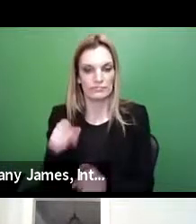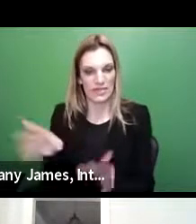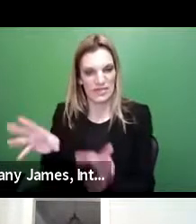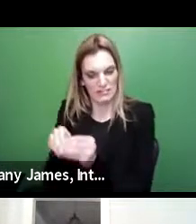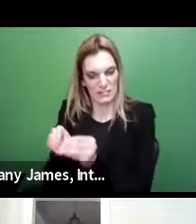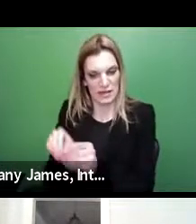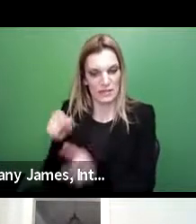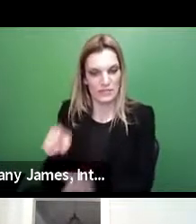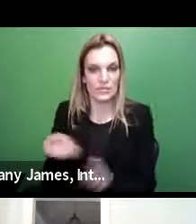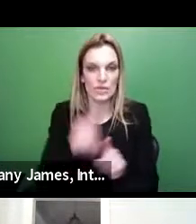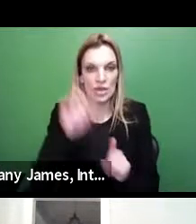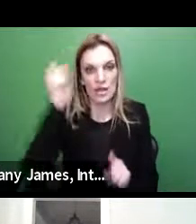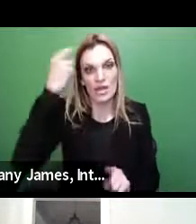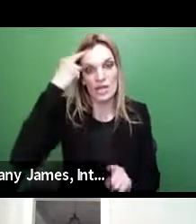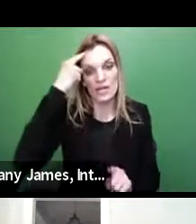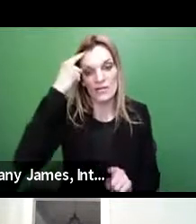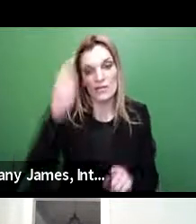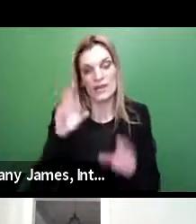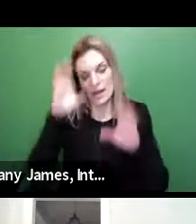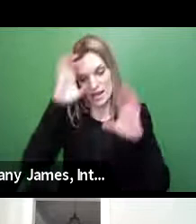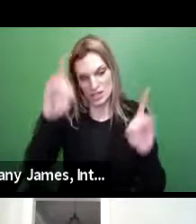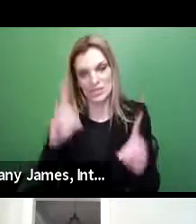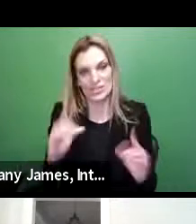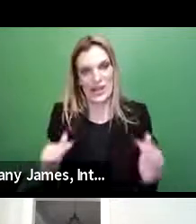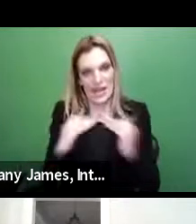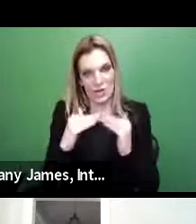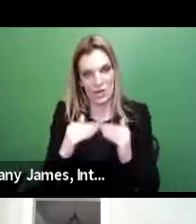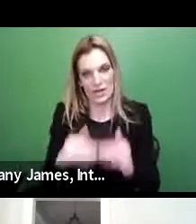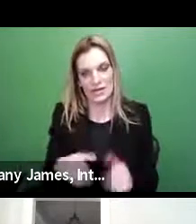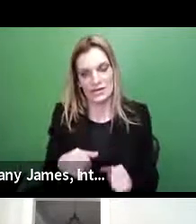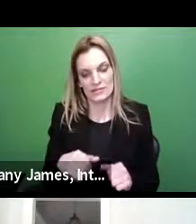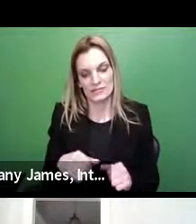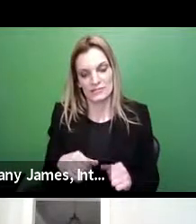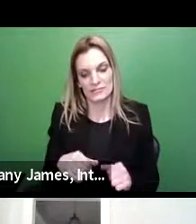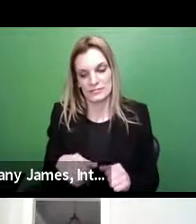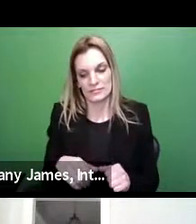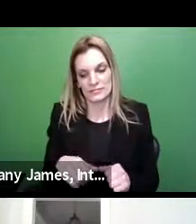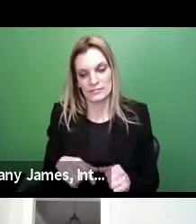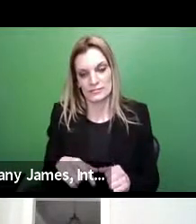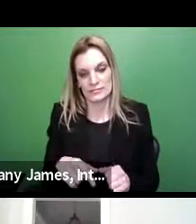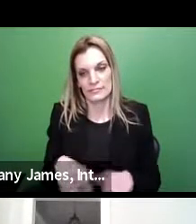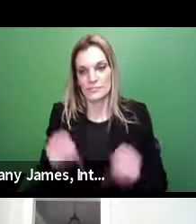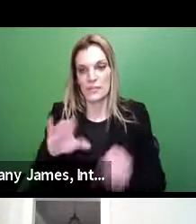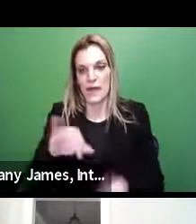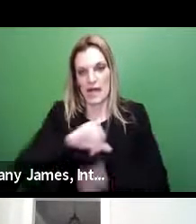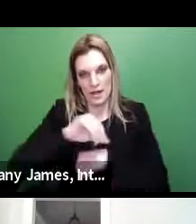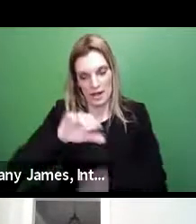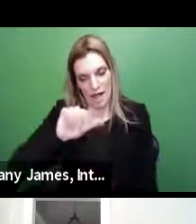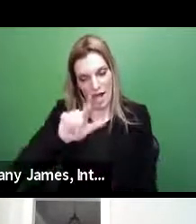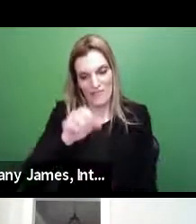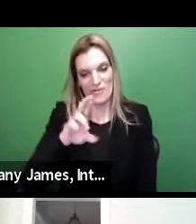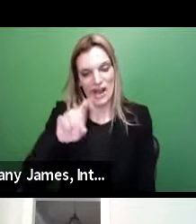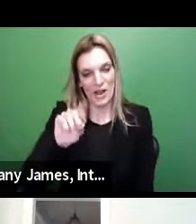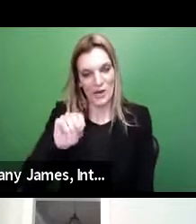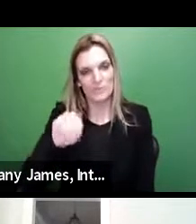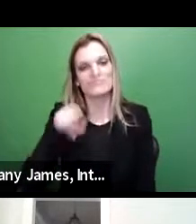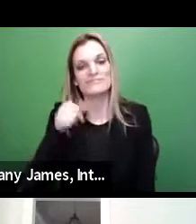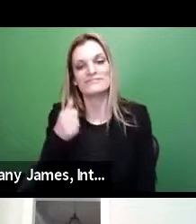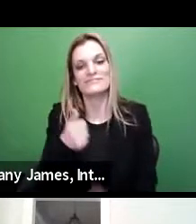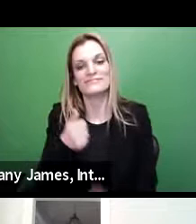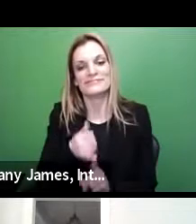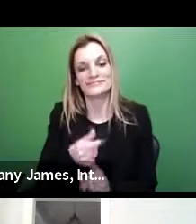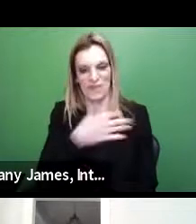Council for Government and Education and Equity, hosted by Alfredo Hernandez of our staff, who just